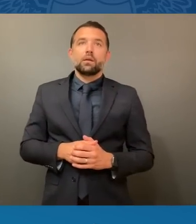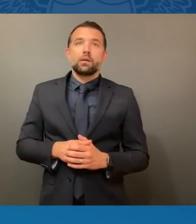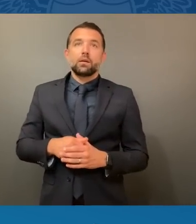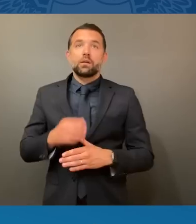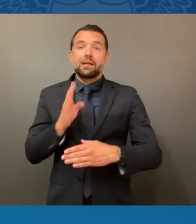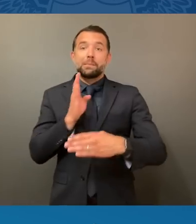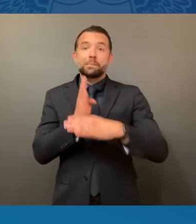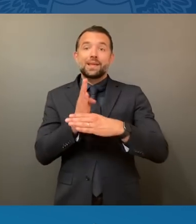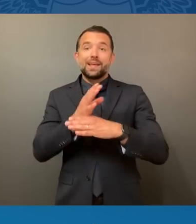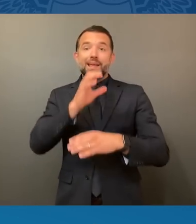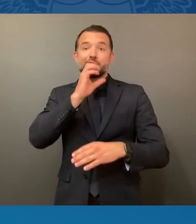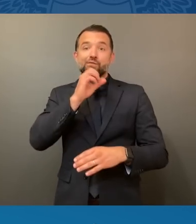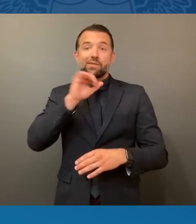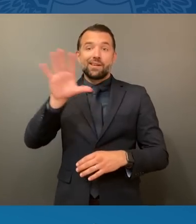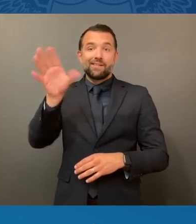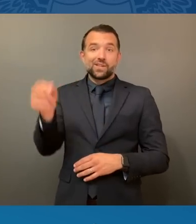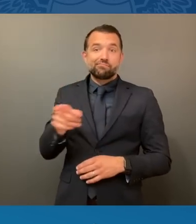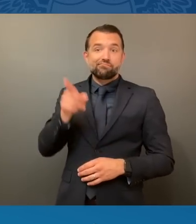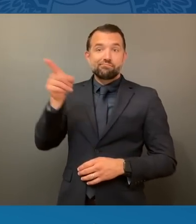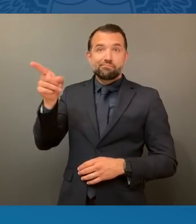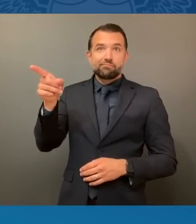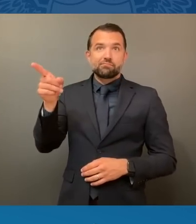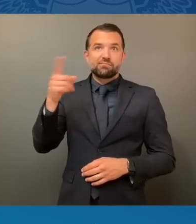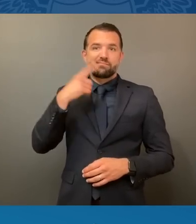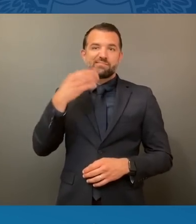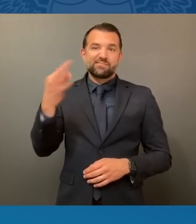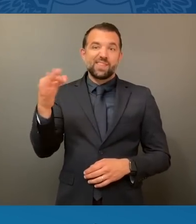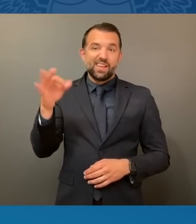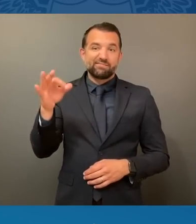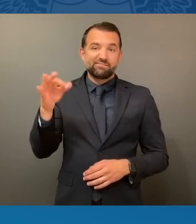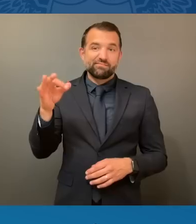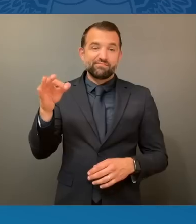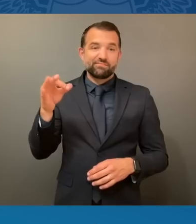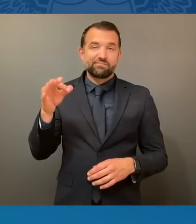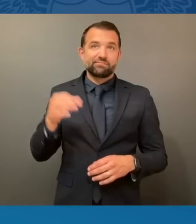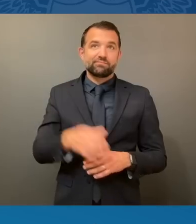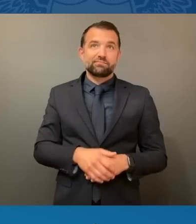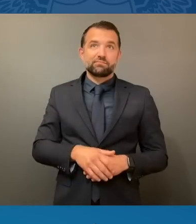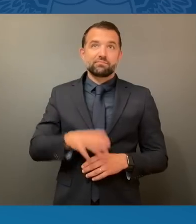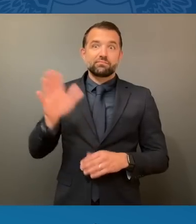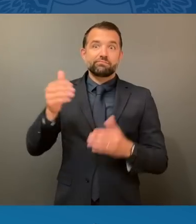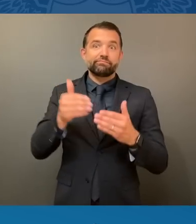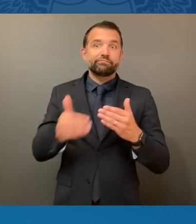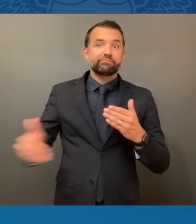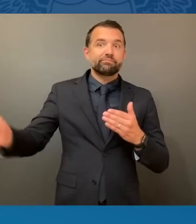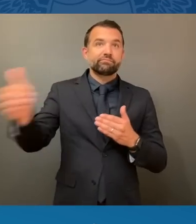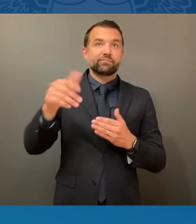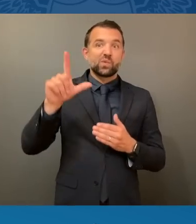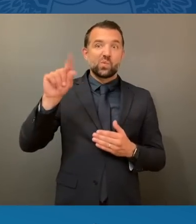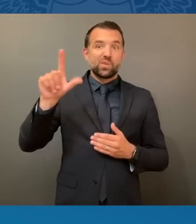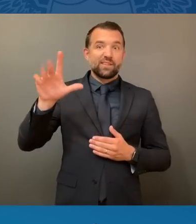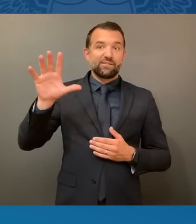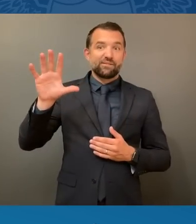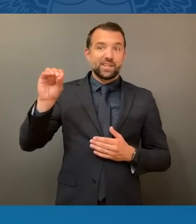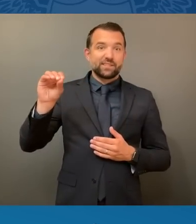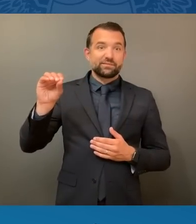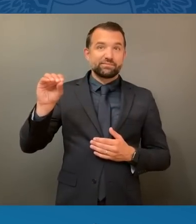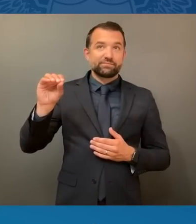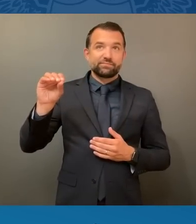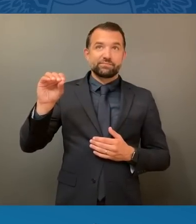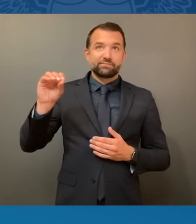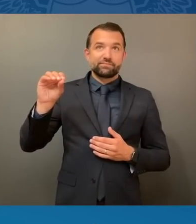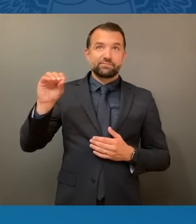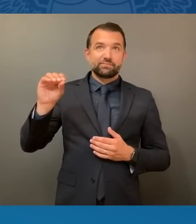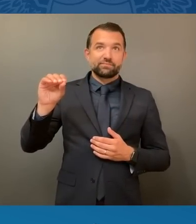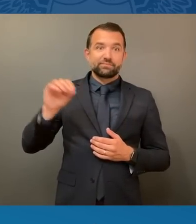19. By 2050, 1 in 4 people on Mother Earth will be on the continent